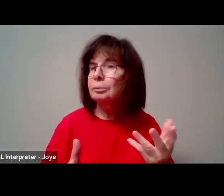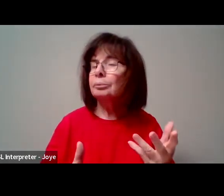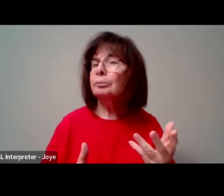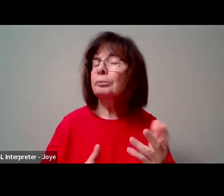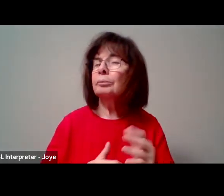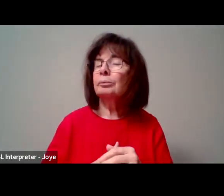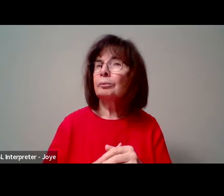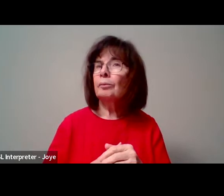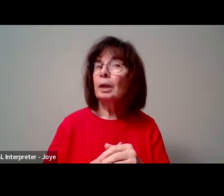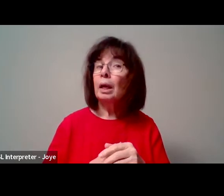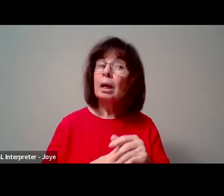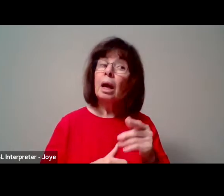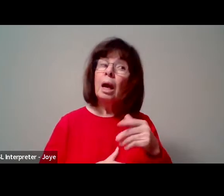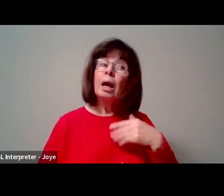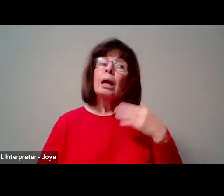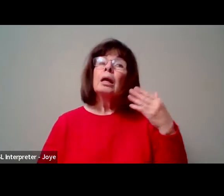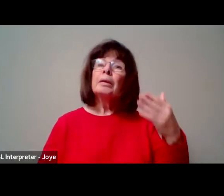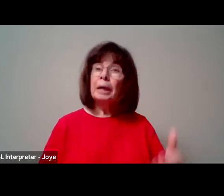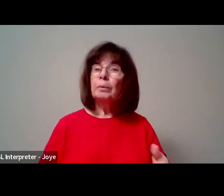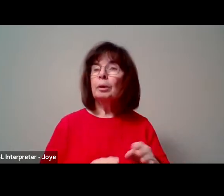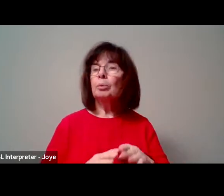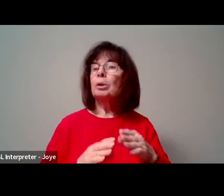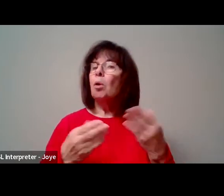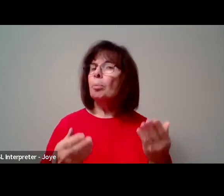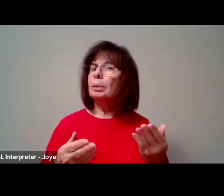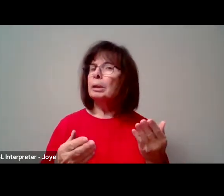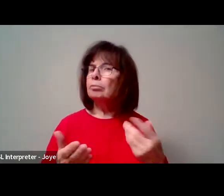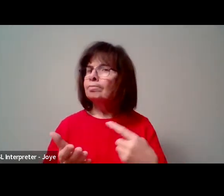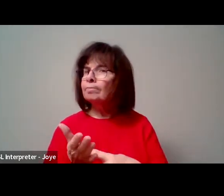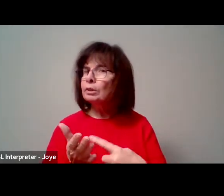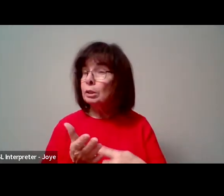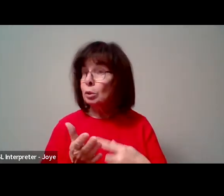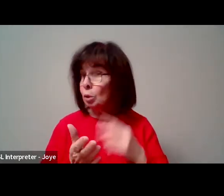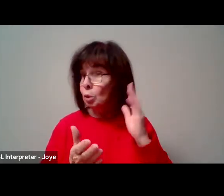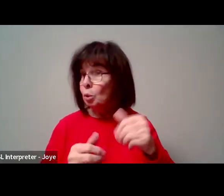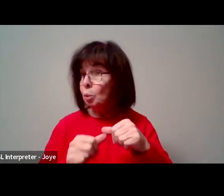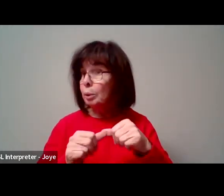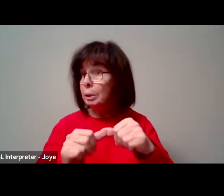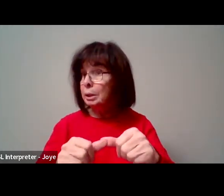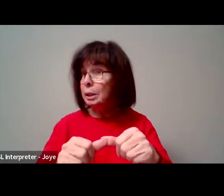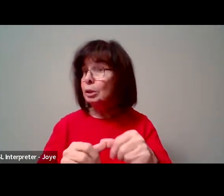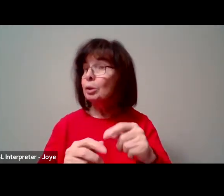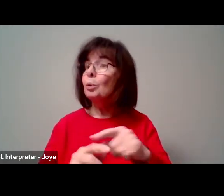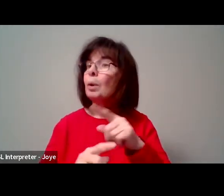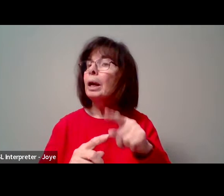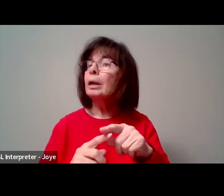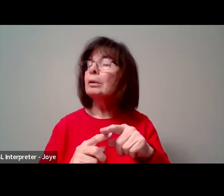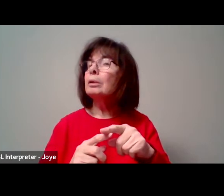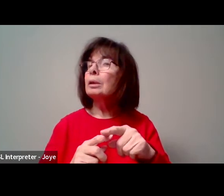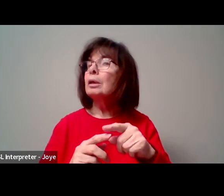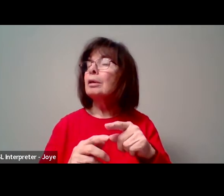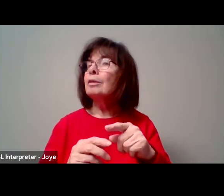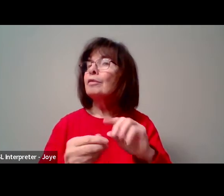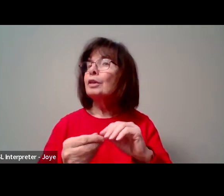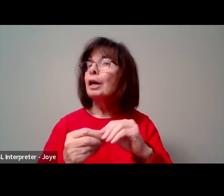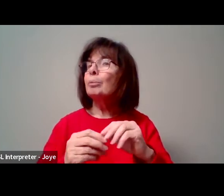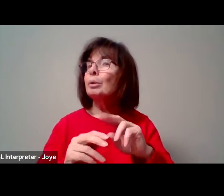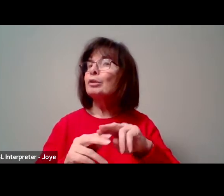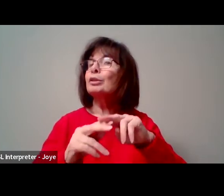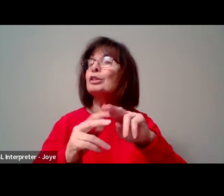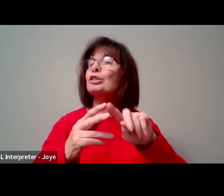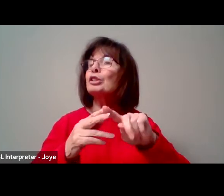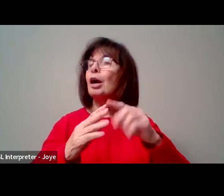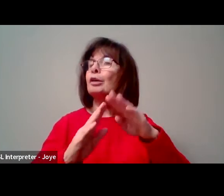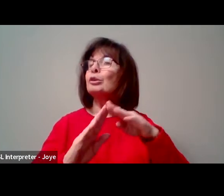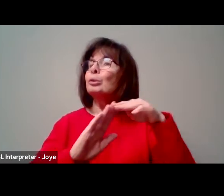it up for whether or not we continue this group after the numbers start to go down for